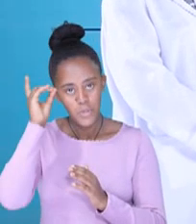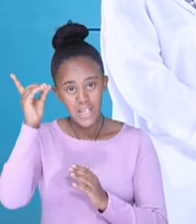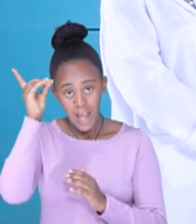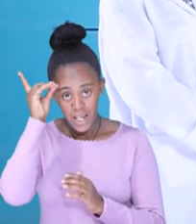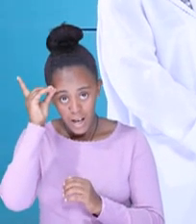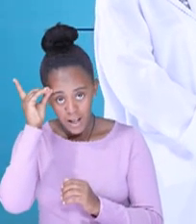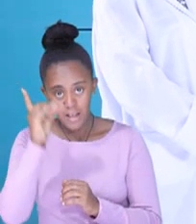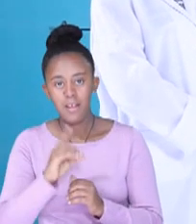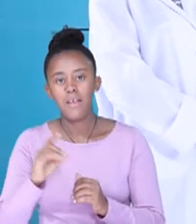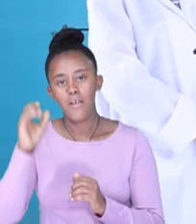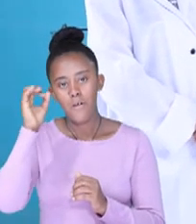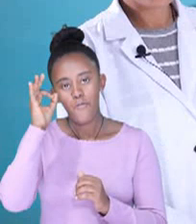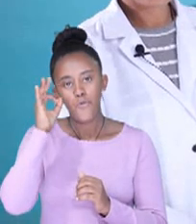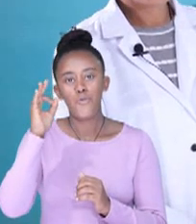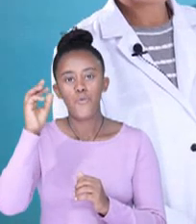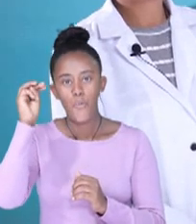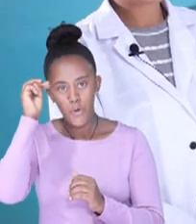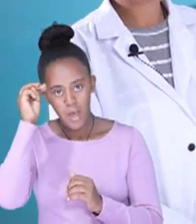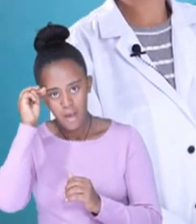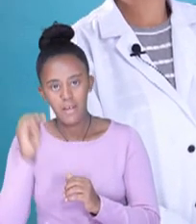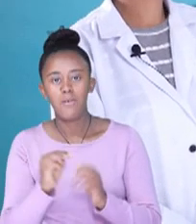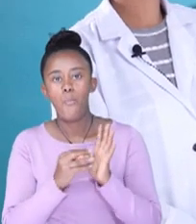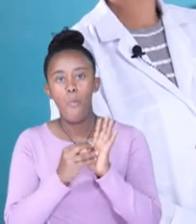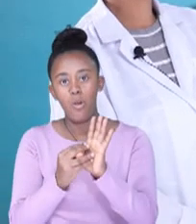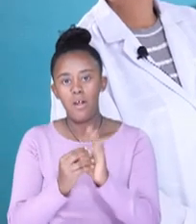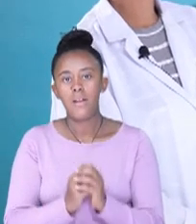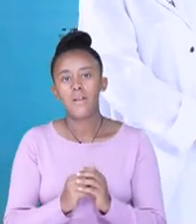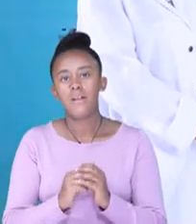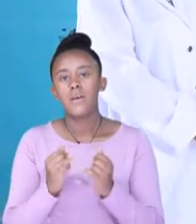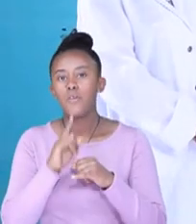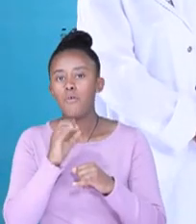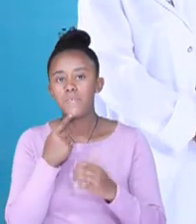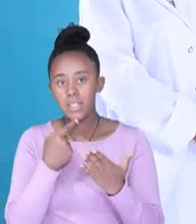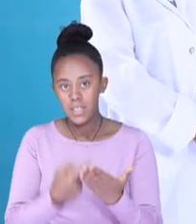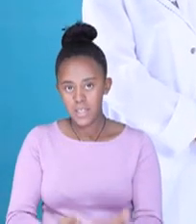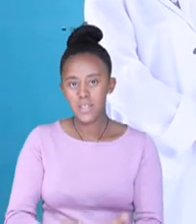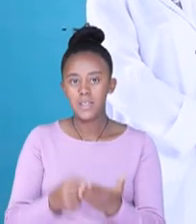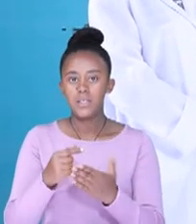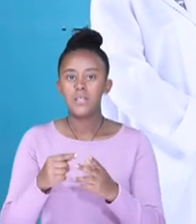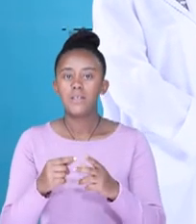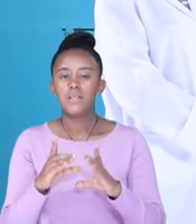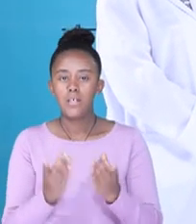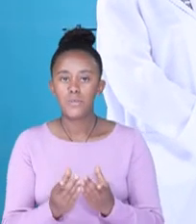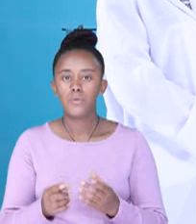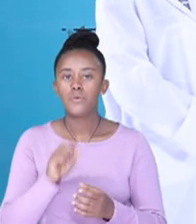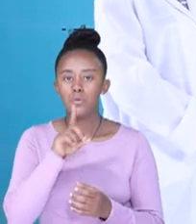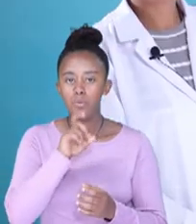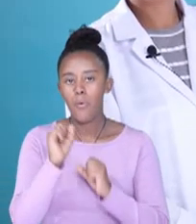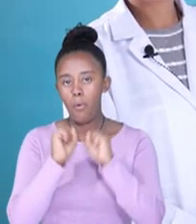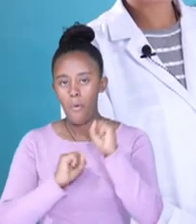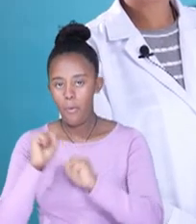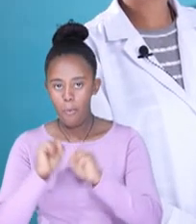and fluid mosaic model. At the end of this section, you should be able to